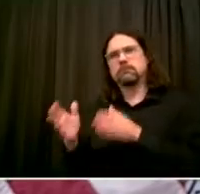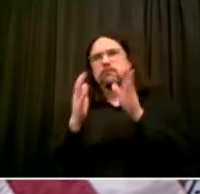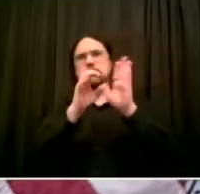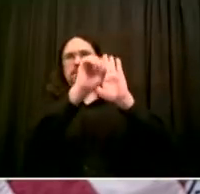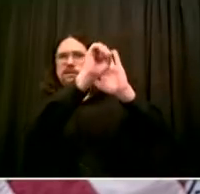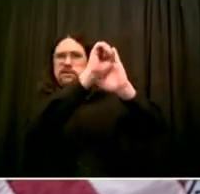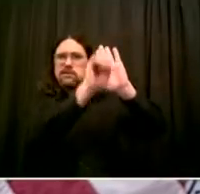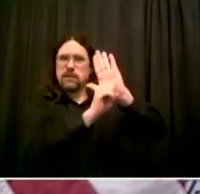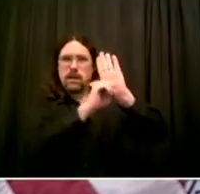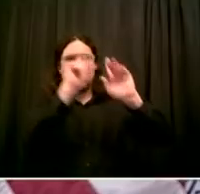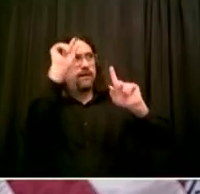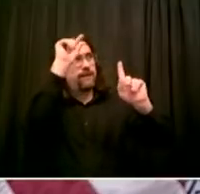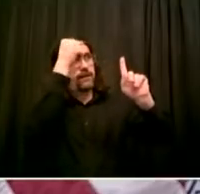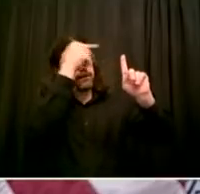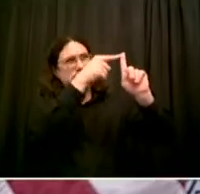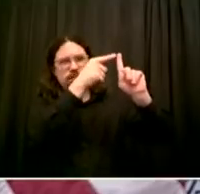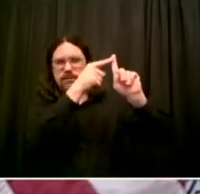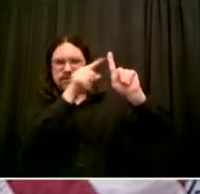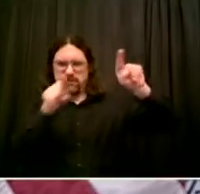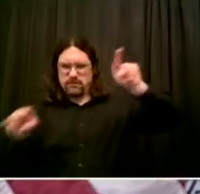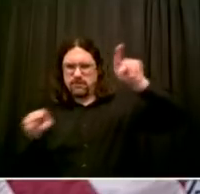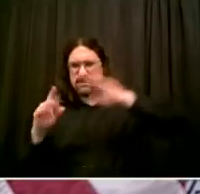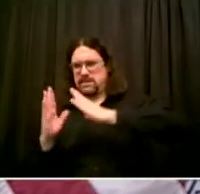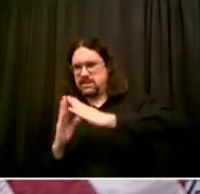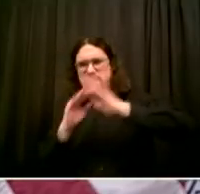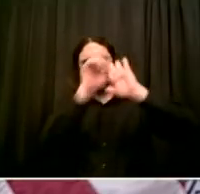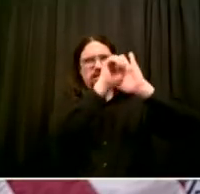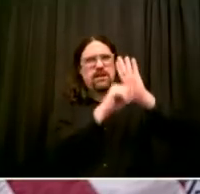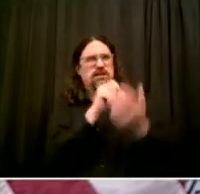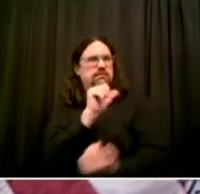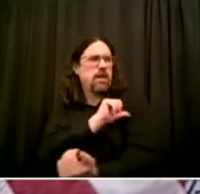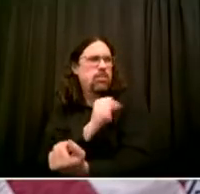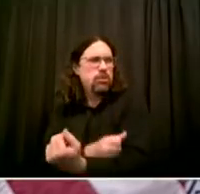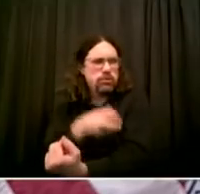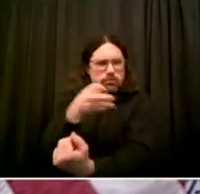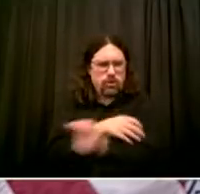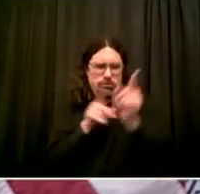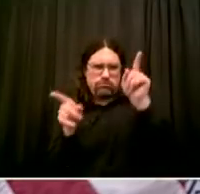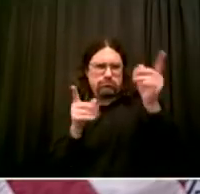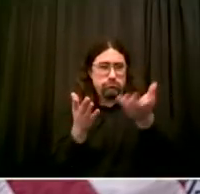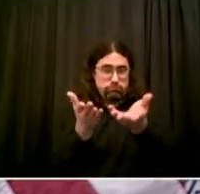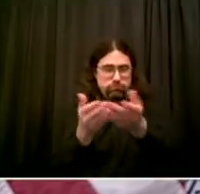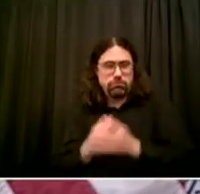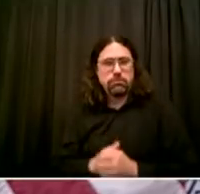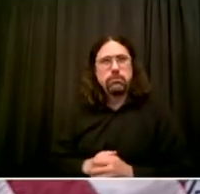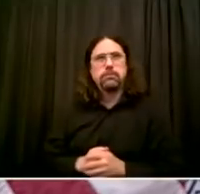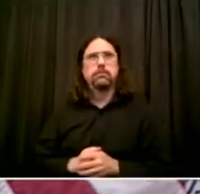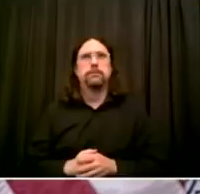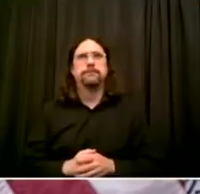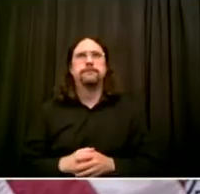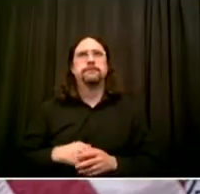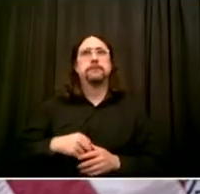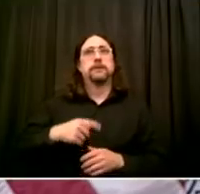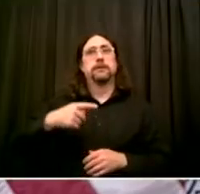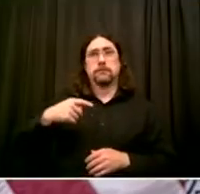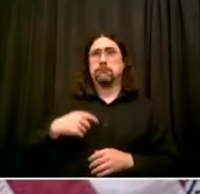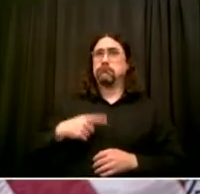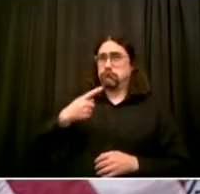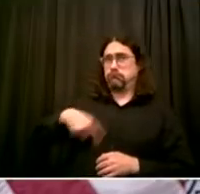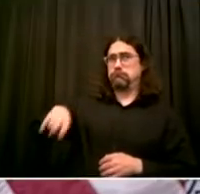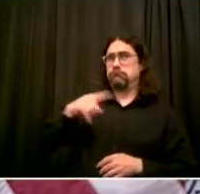have pushed many a time for the state to change its approach to tenants, and often with